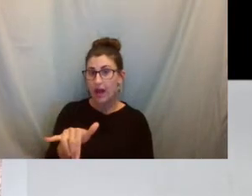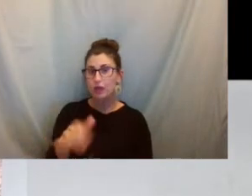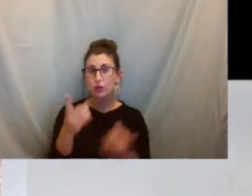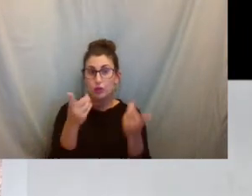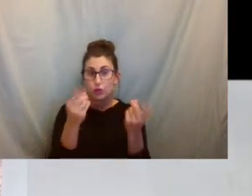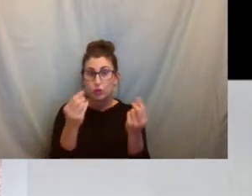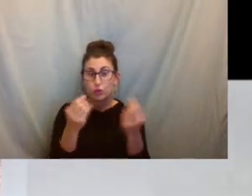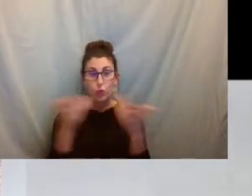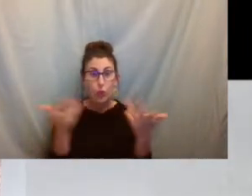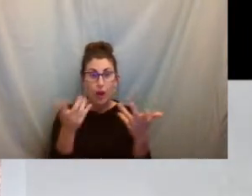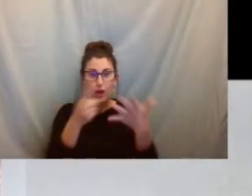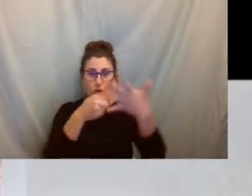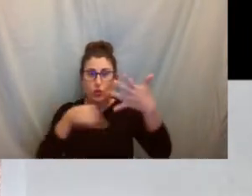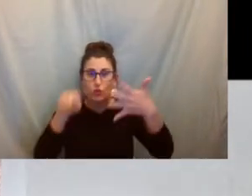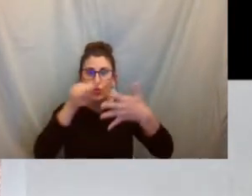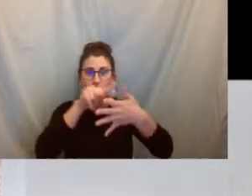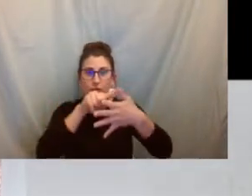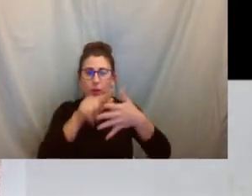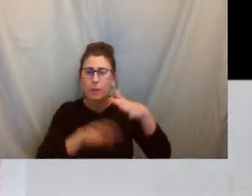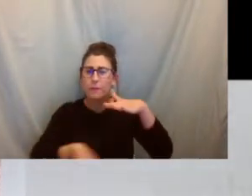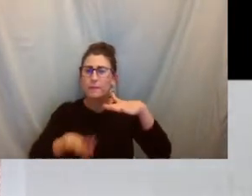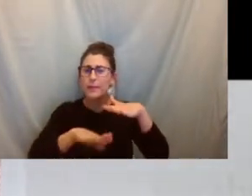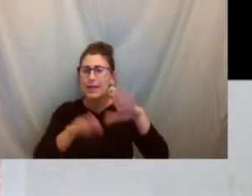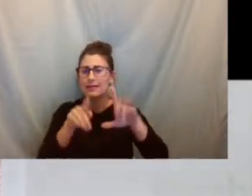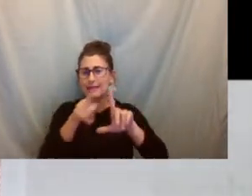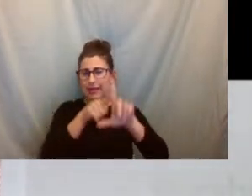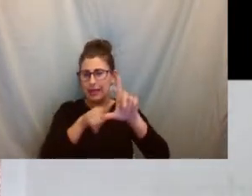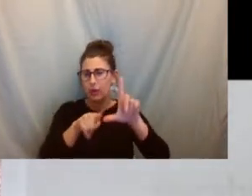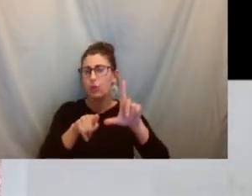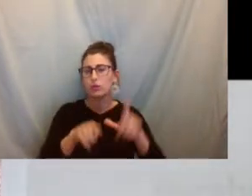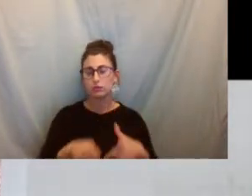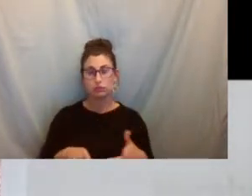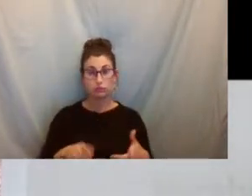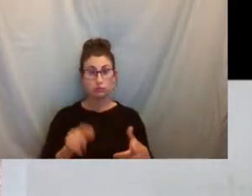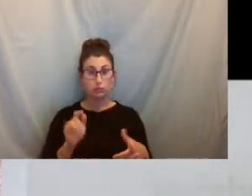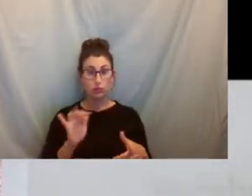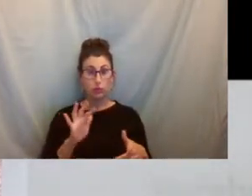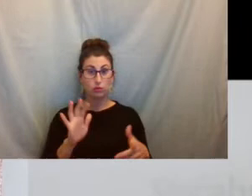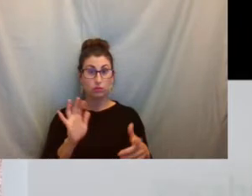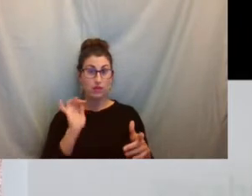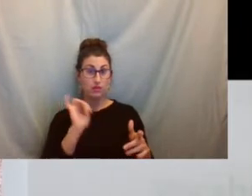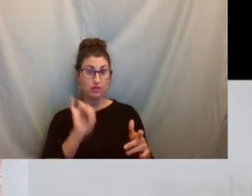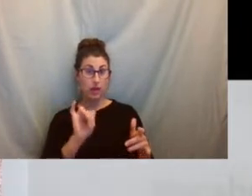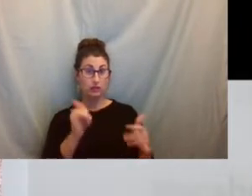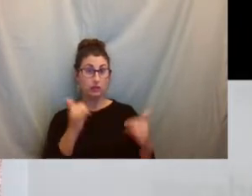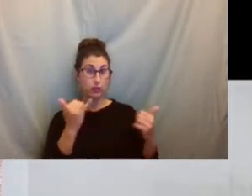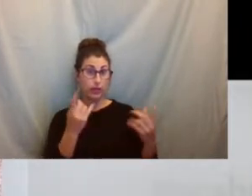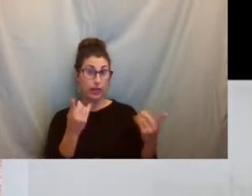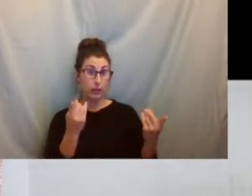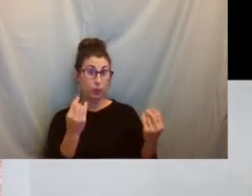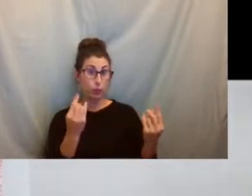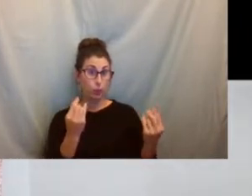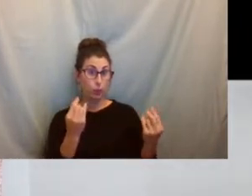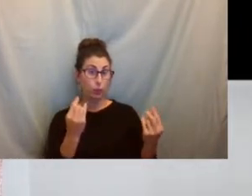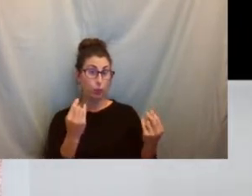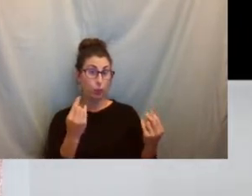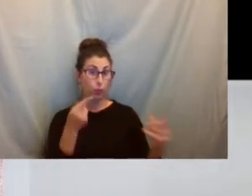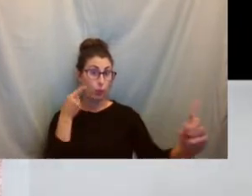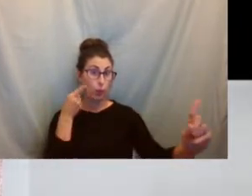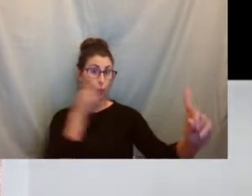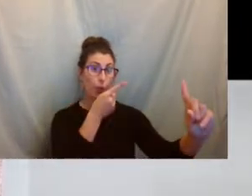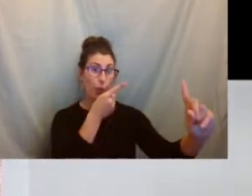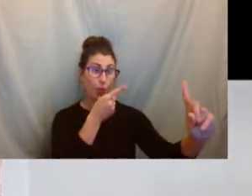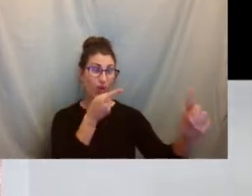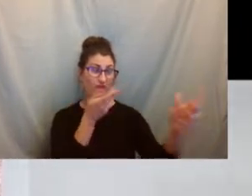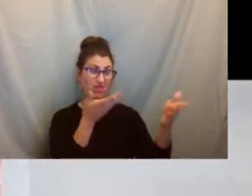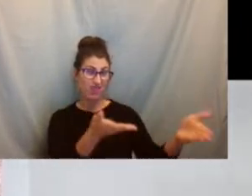this, we have to do a review of basic angles. Okay, so that is what we're going to learn today. All